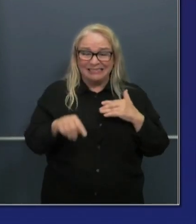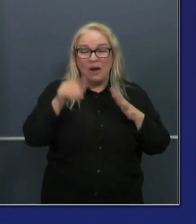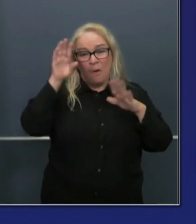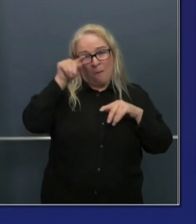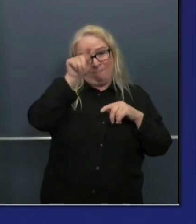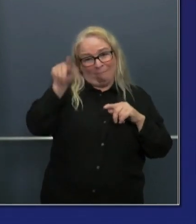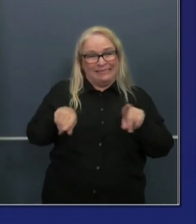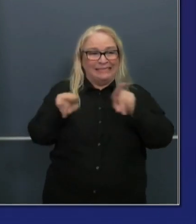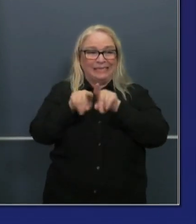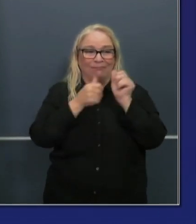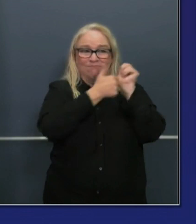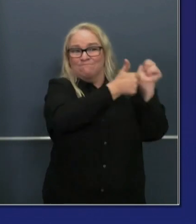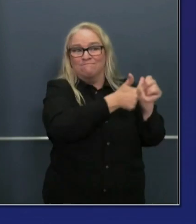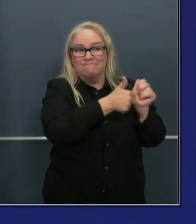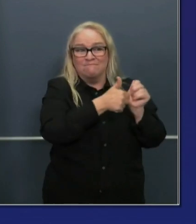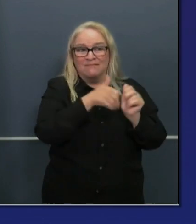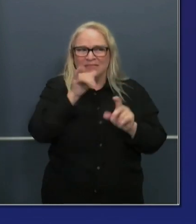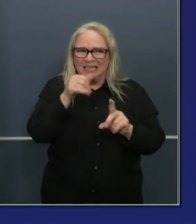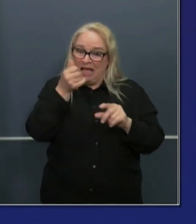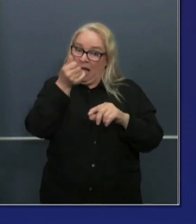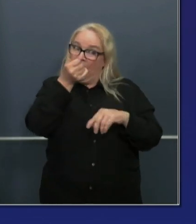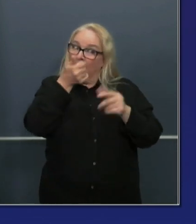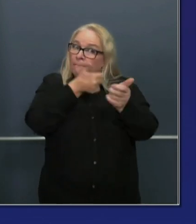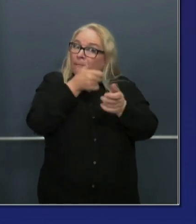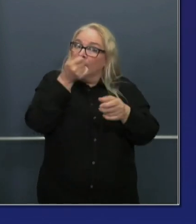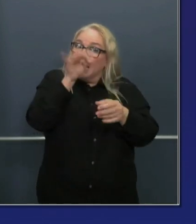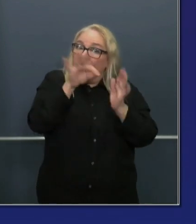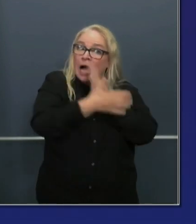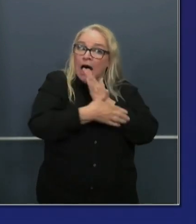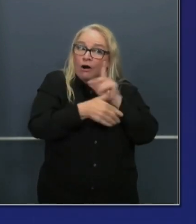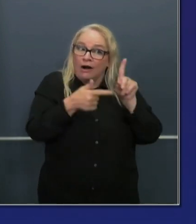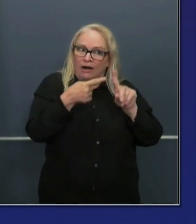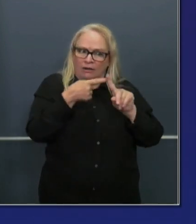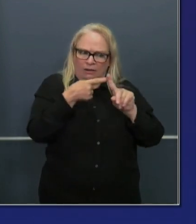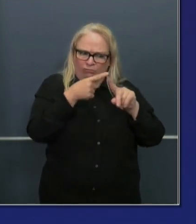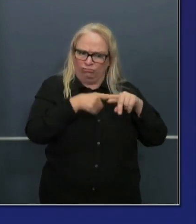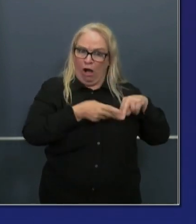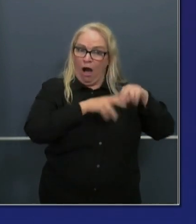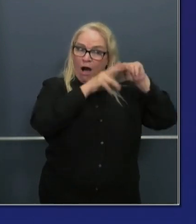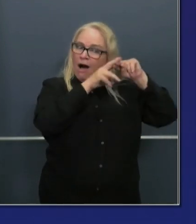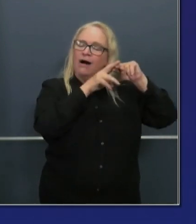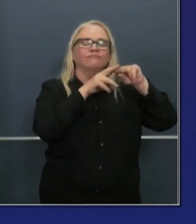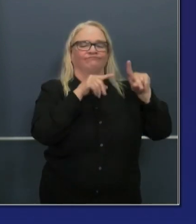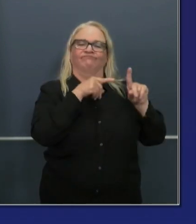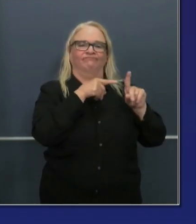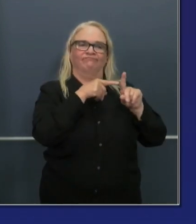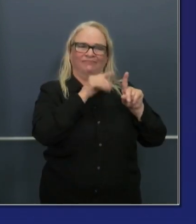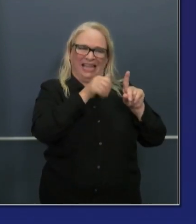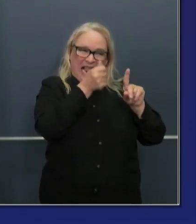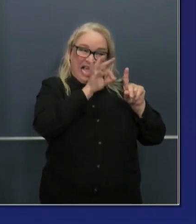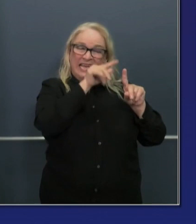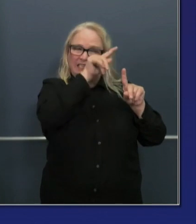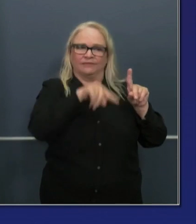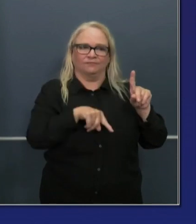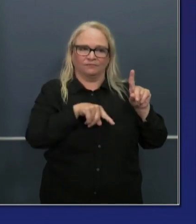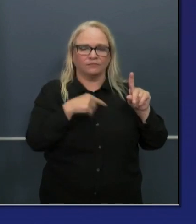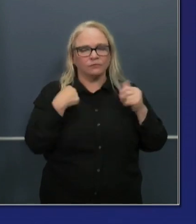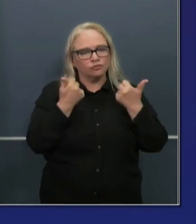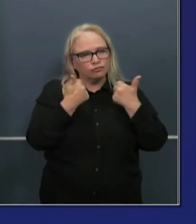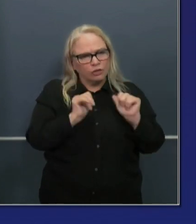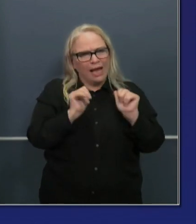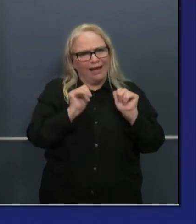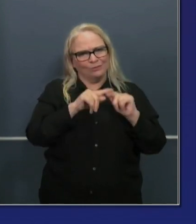these 19 counties with increased spread, increased concern, and we are trying to build